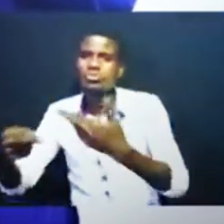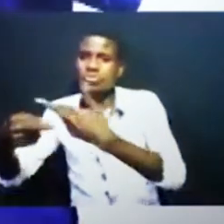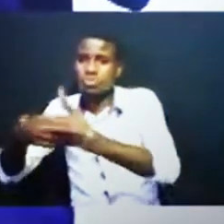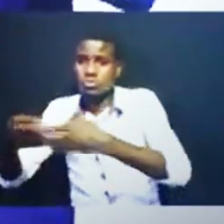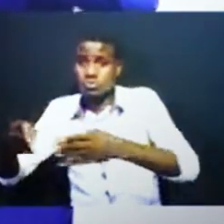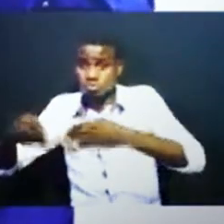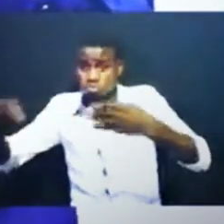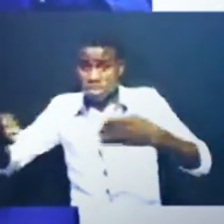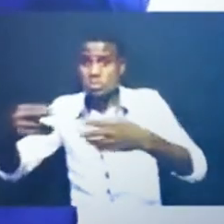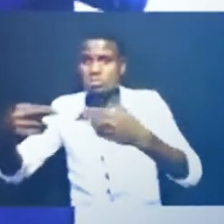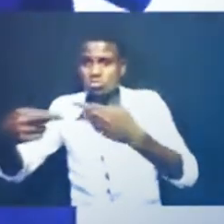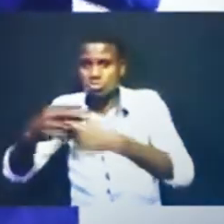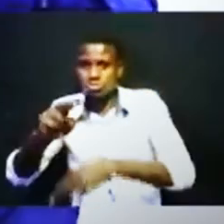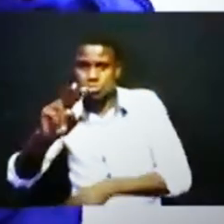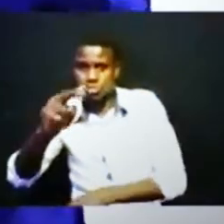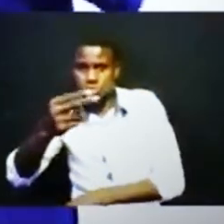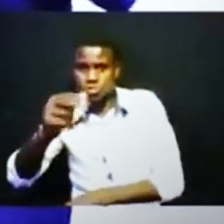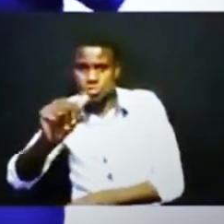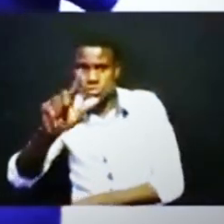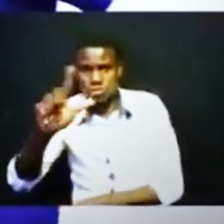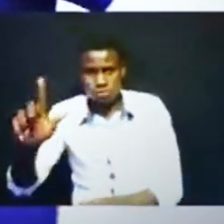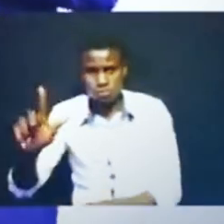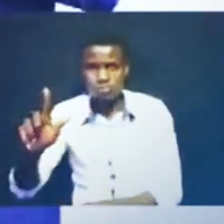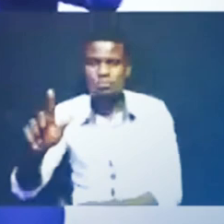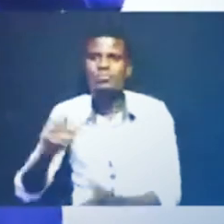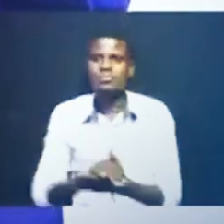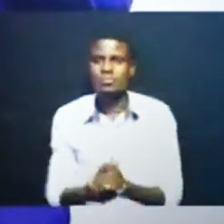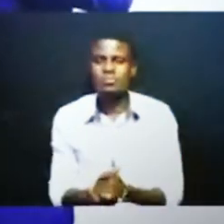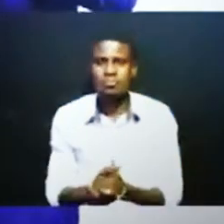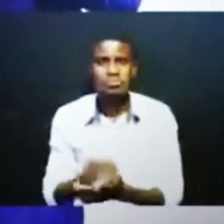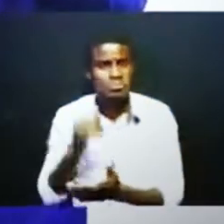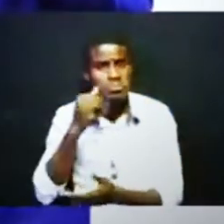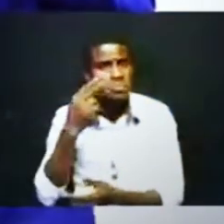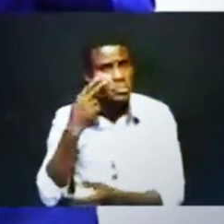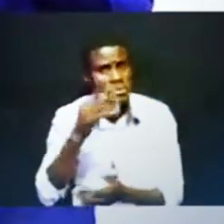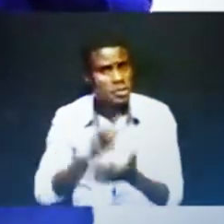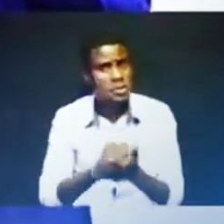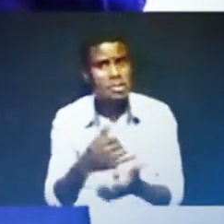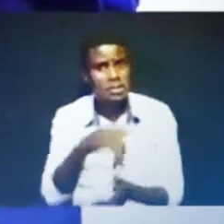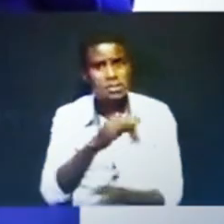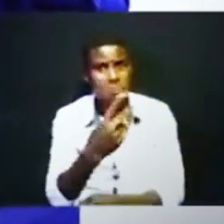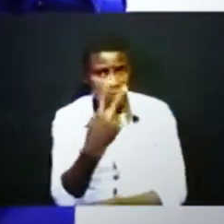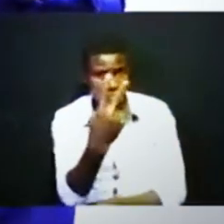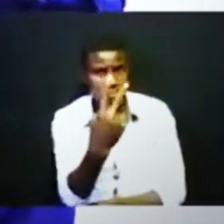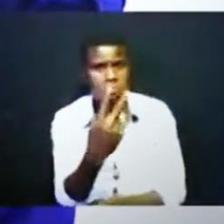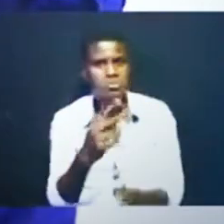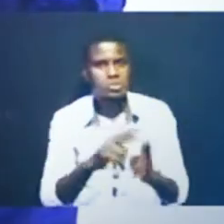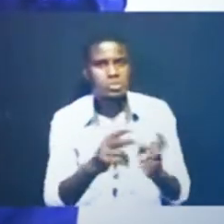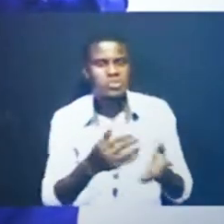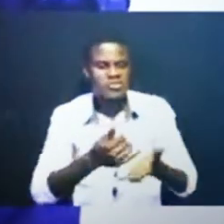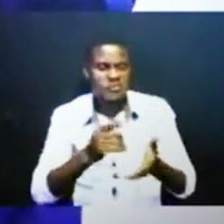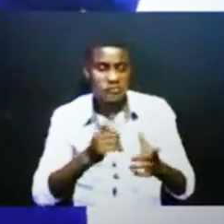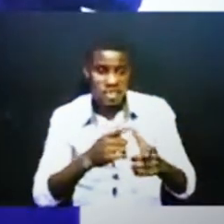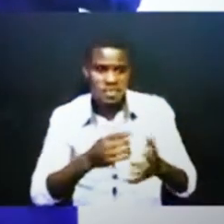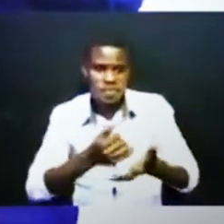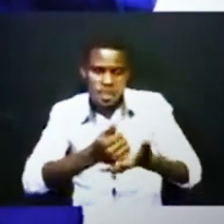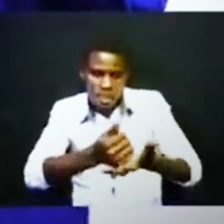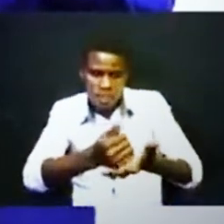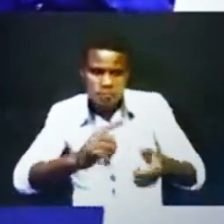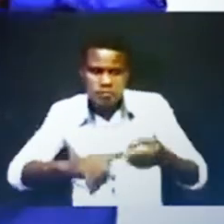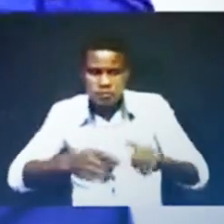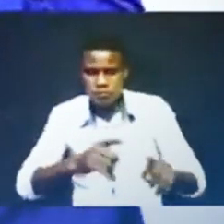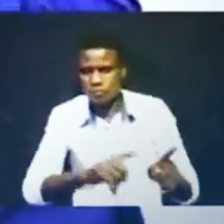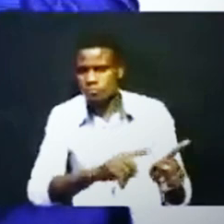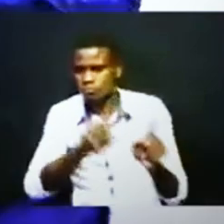Now, Okoye, Okoto, Mammy, and Mammy, who said, "Hey, and Ned, you know, now so. Oye ne kakran kakra eko fa na danfo no de ne